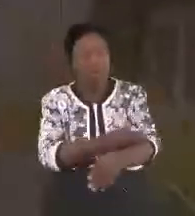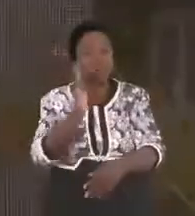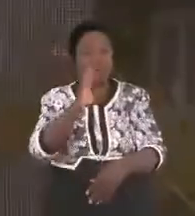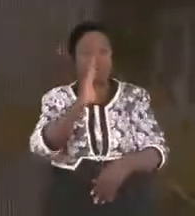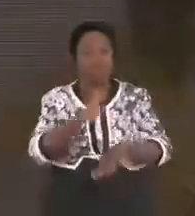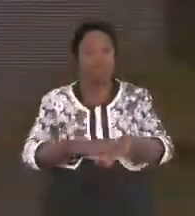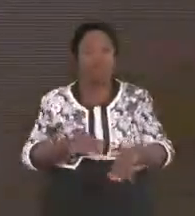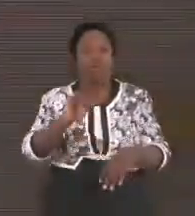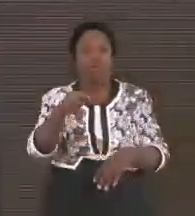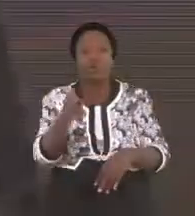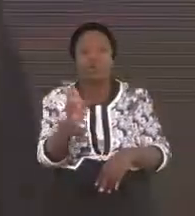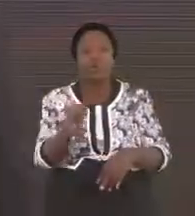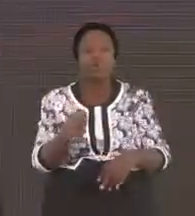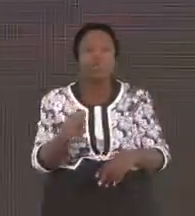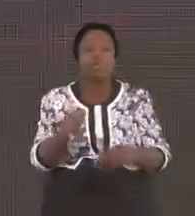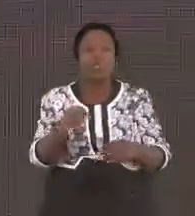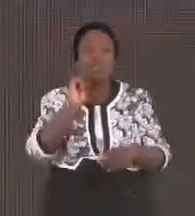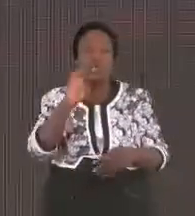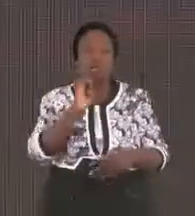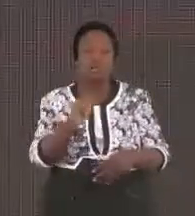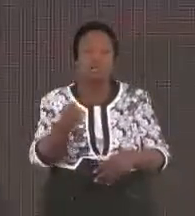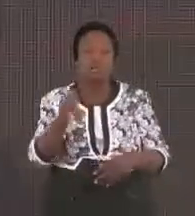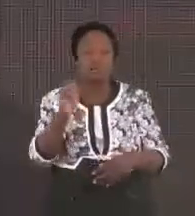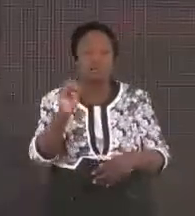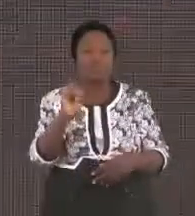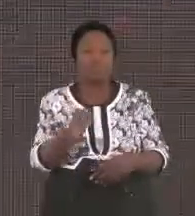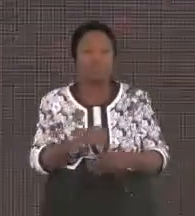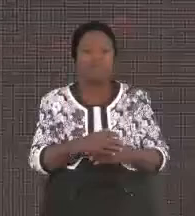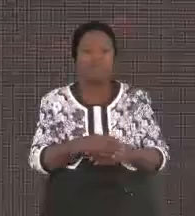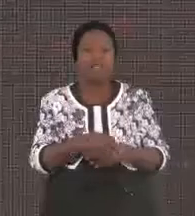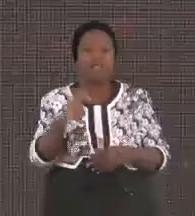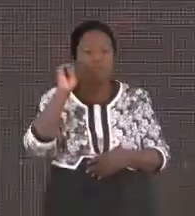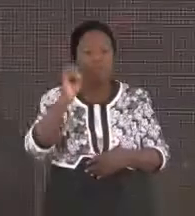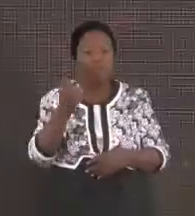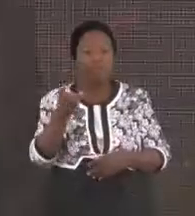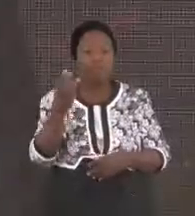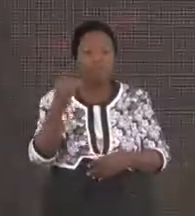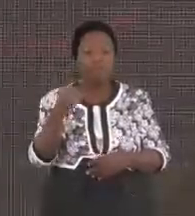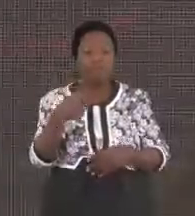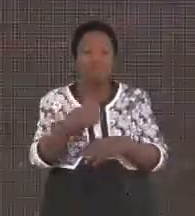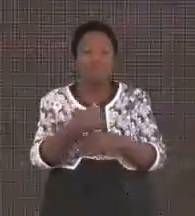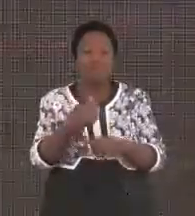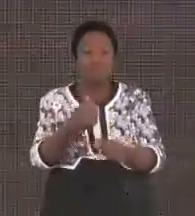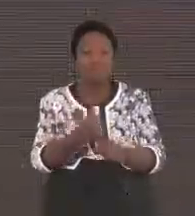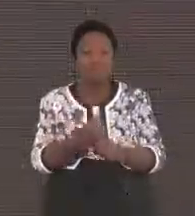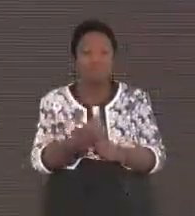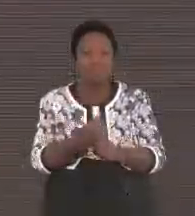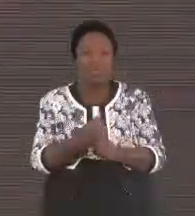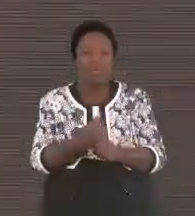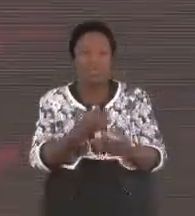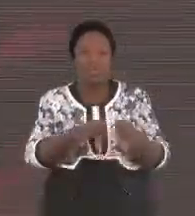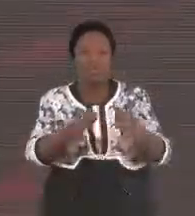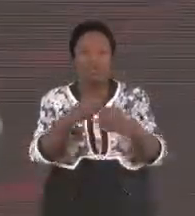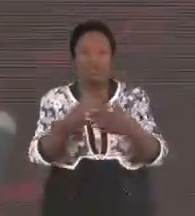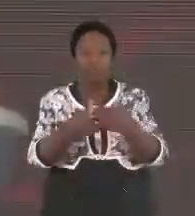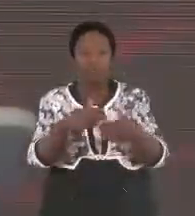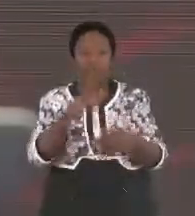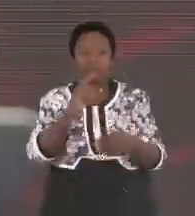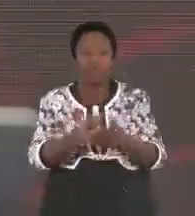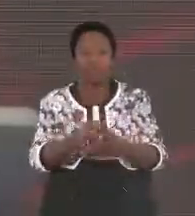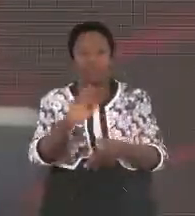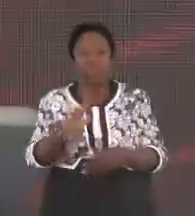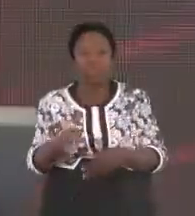was named even before that child was born. And he said, the